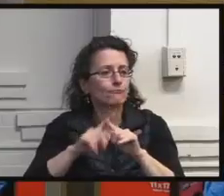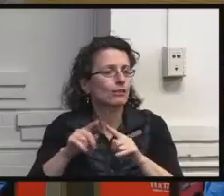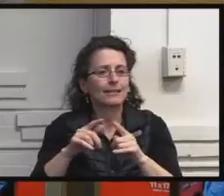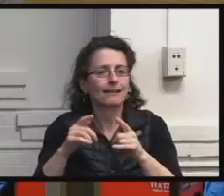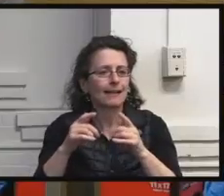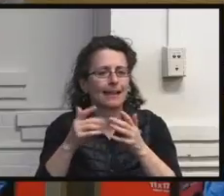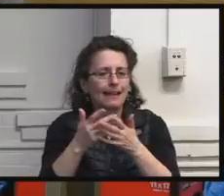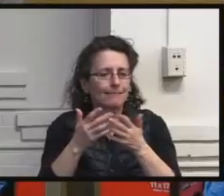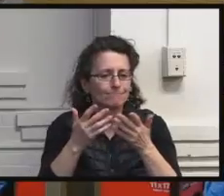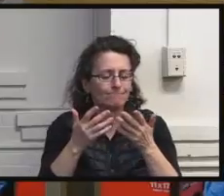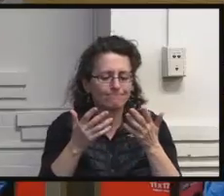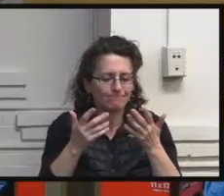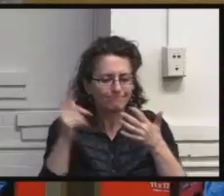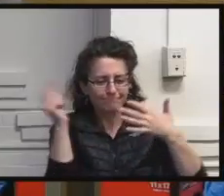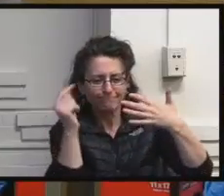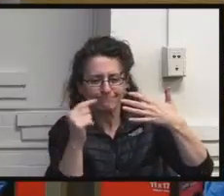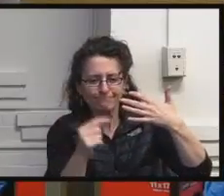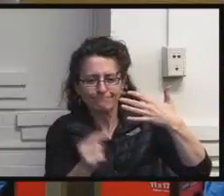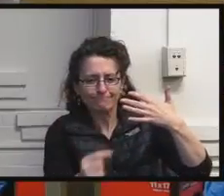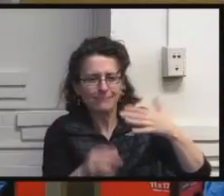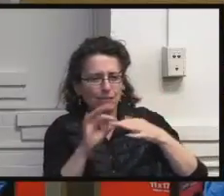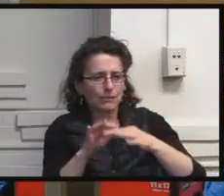have driven over it.